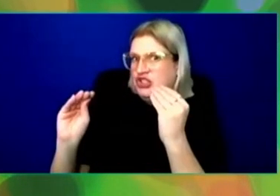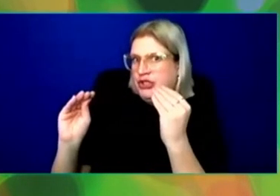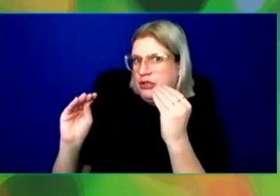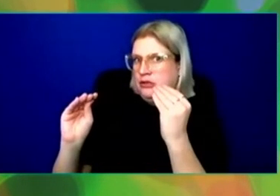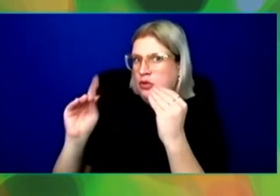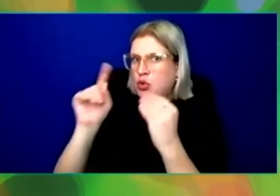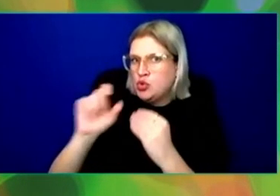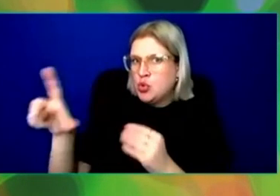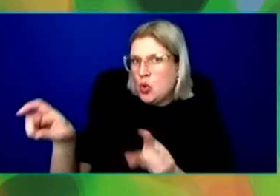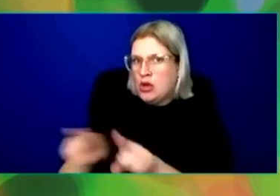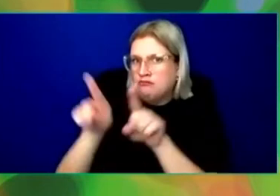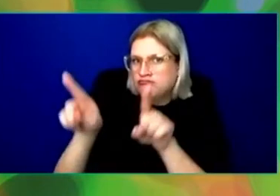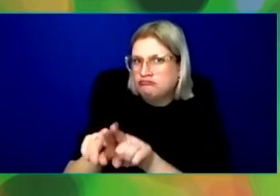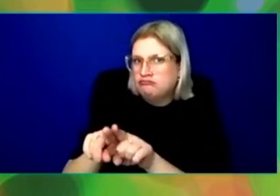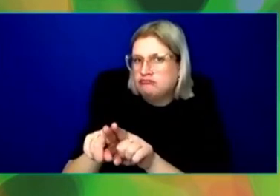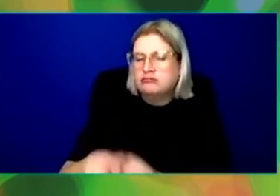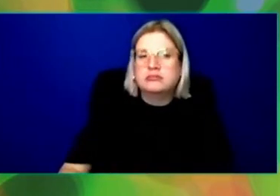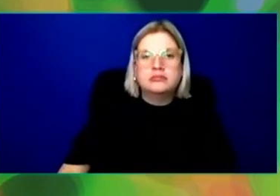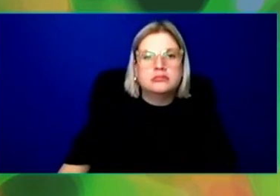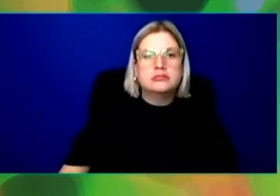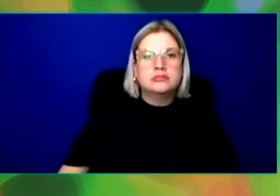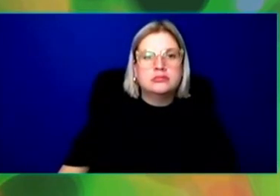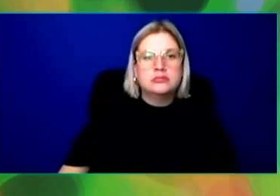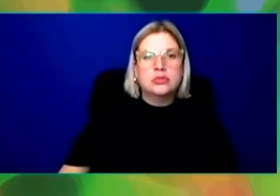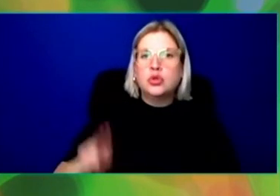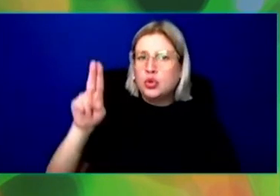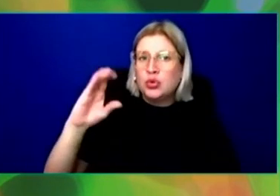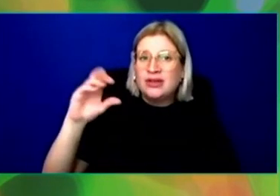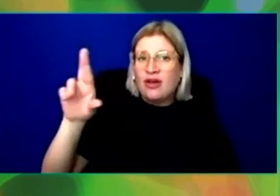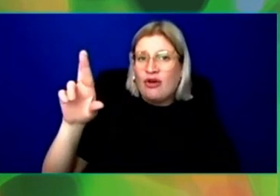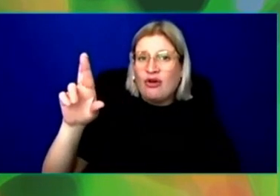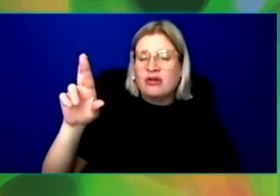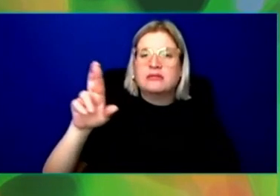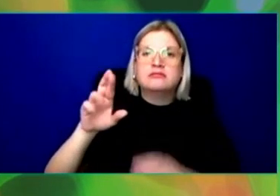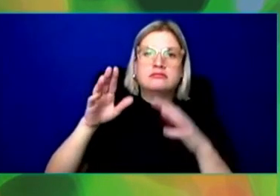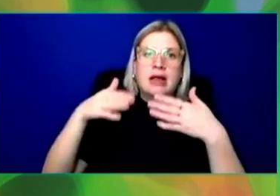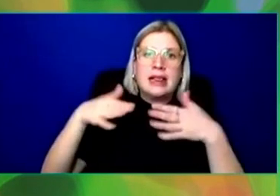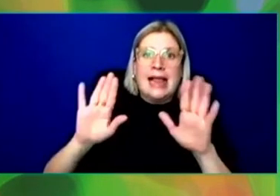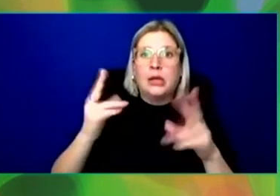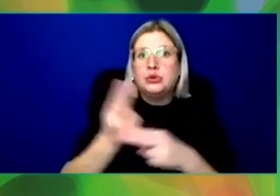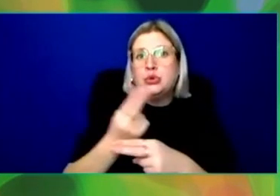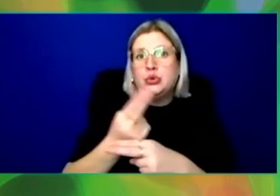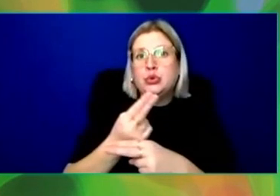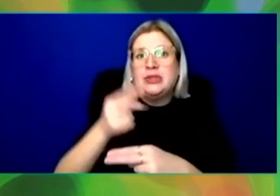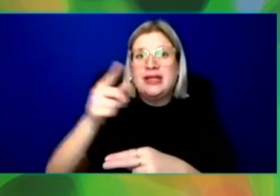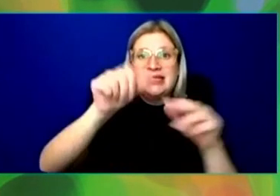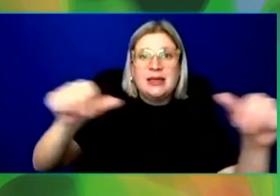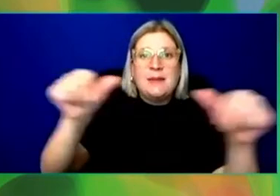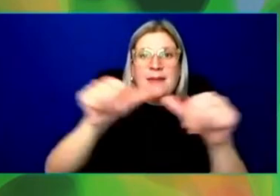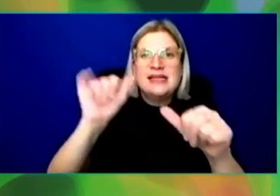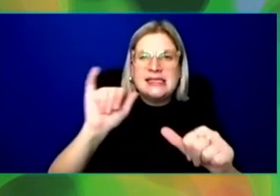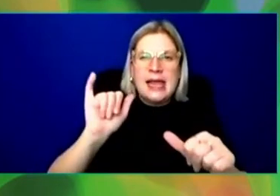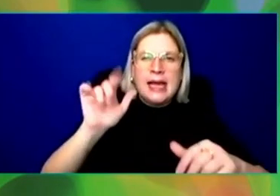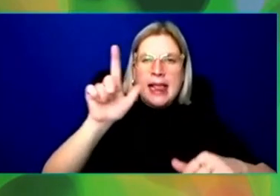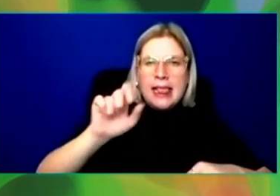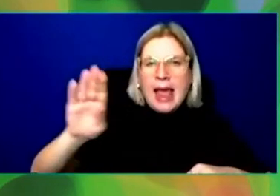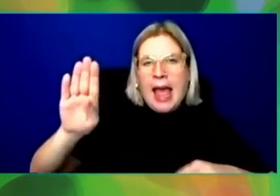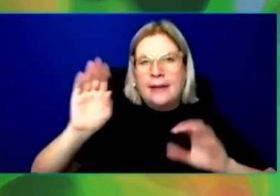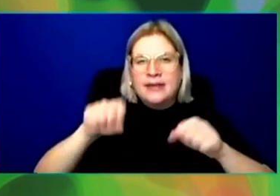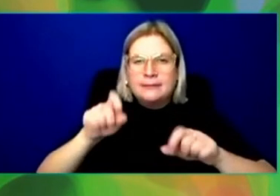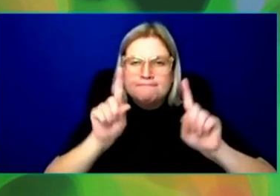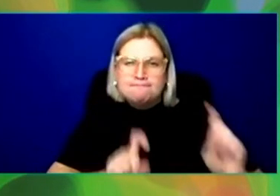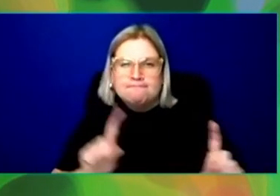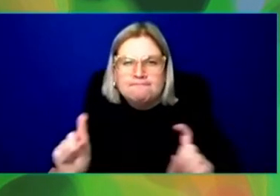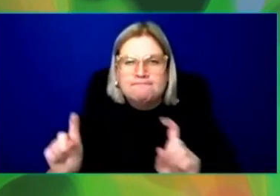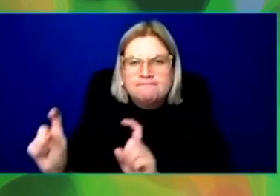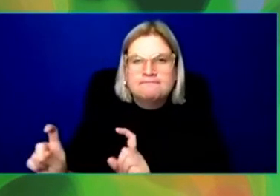so, it's because, you know, the UCR has allowed us to actually use a gallery space as like kind of a laboratory to kind of, you know, do these things.